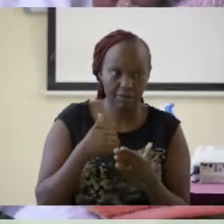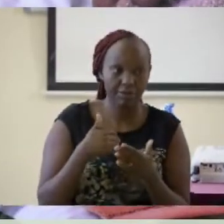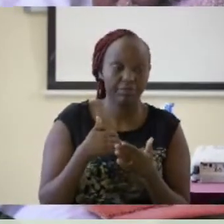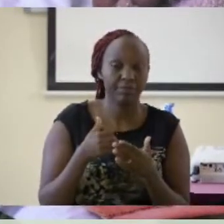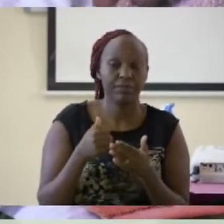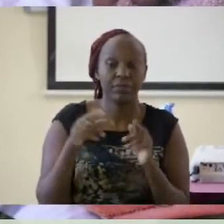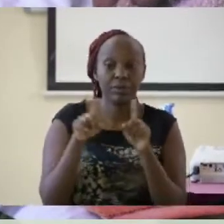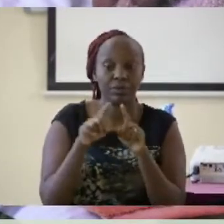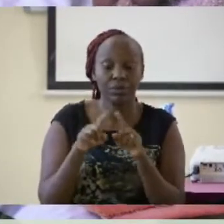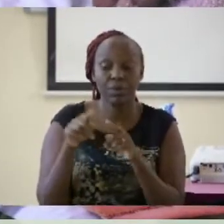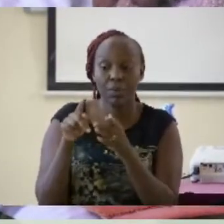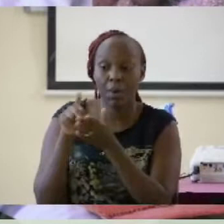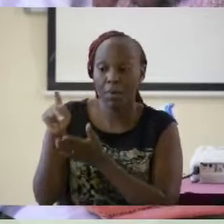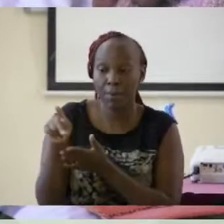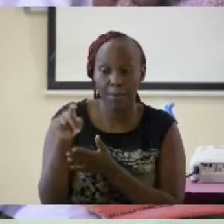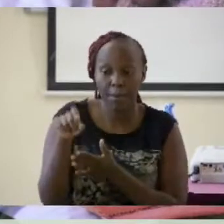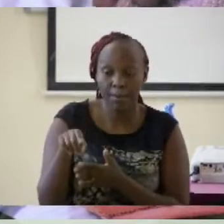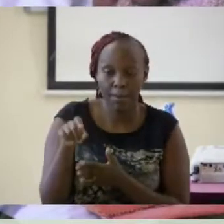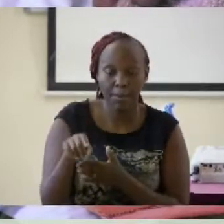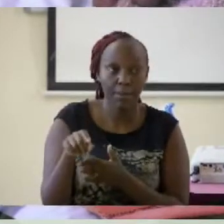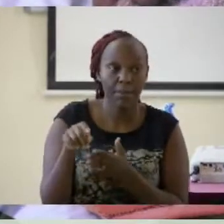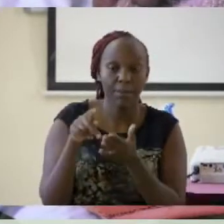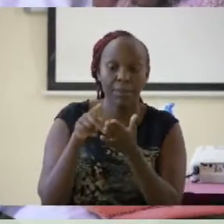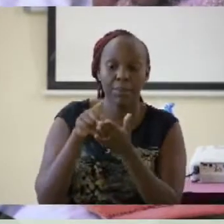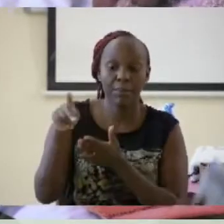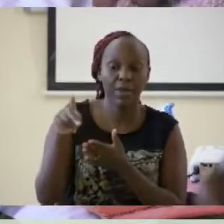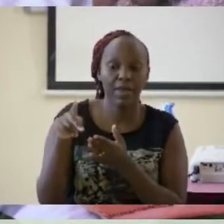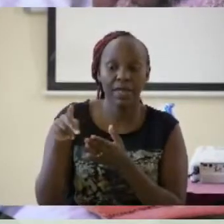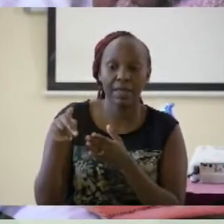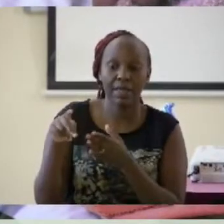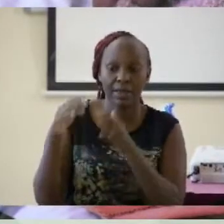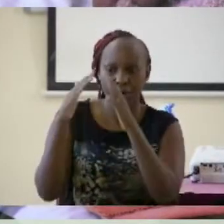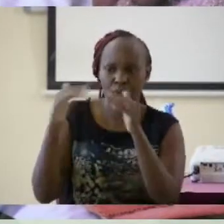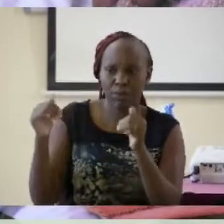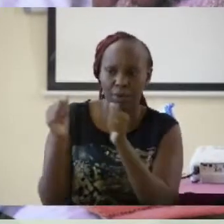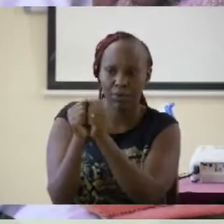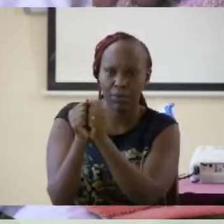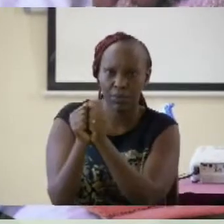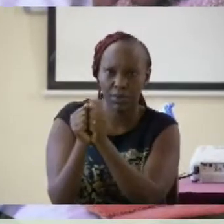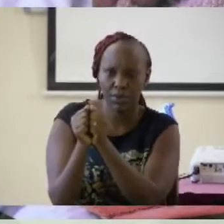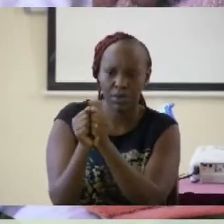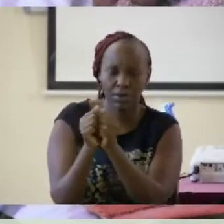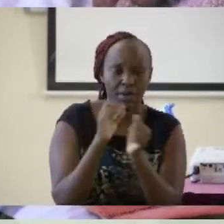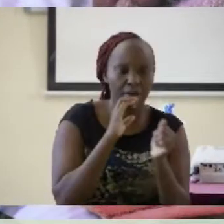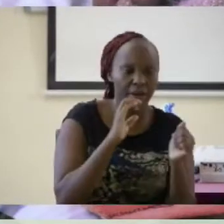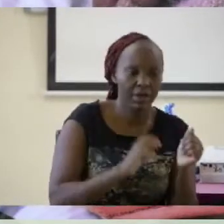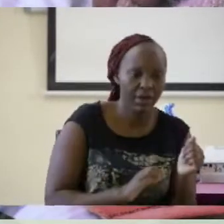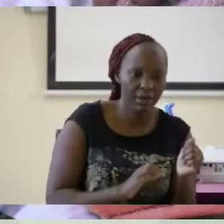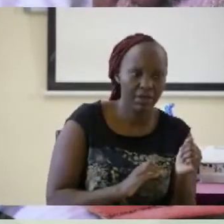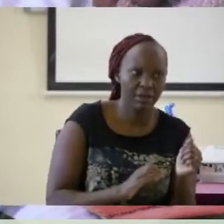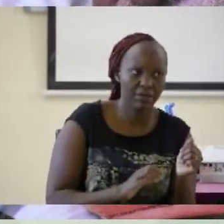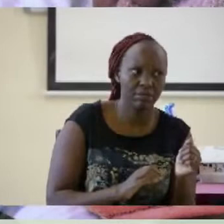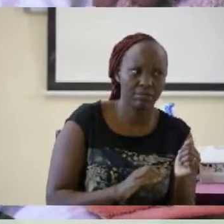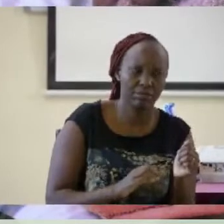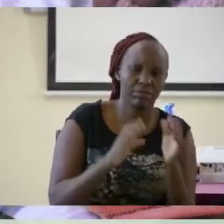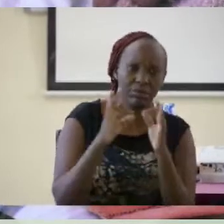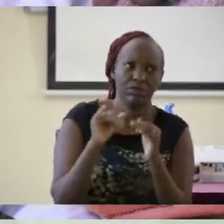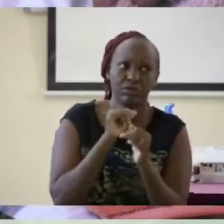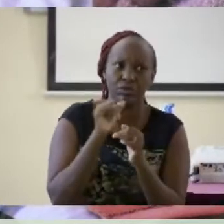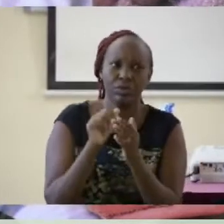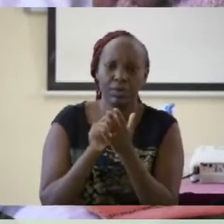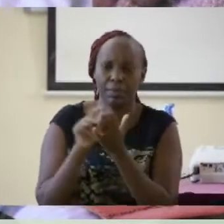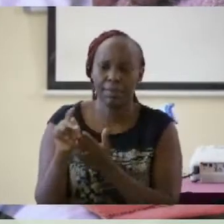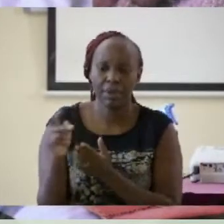the actors. We should pay the nyumba kumi and the elders. Because if you don't pay